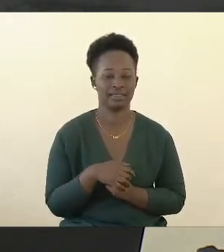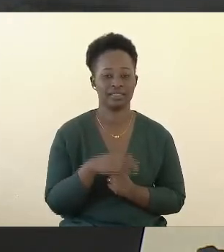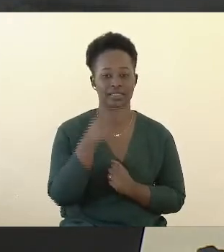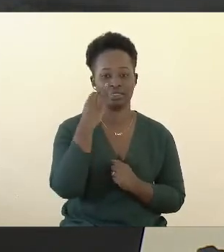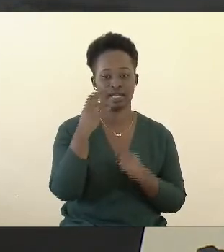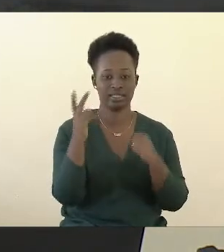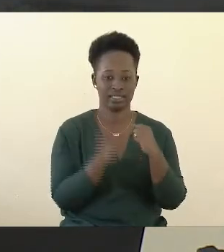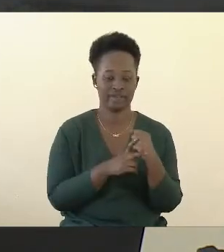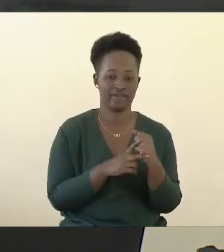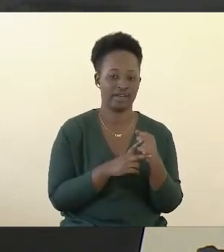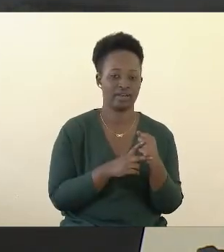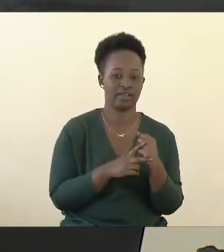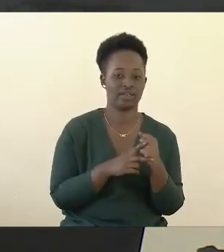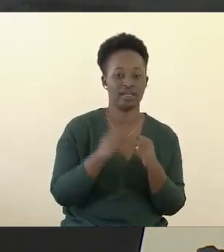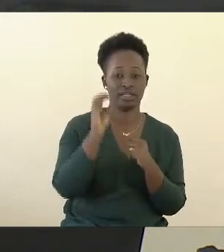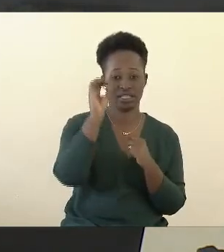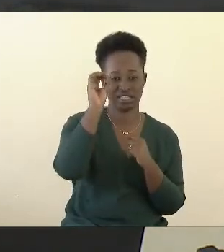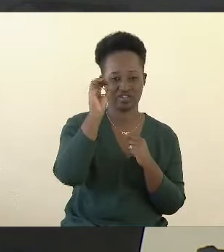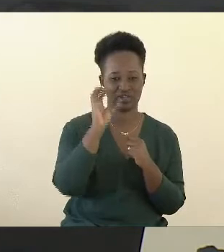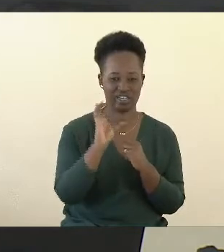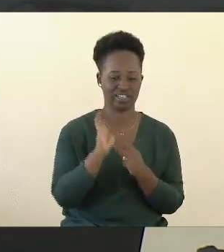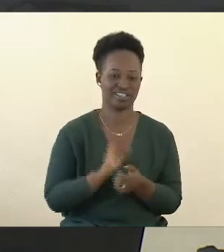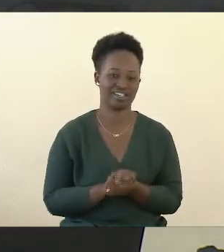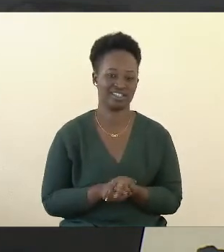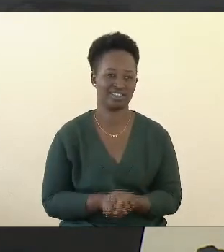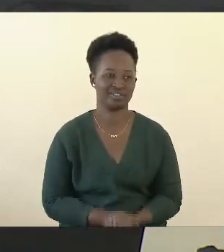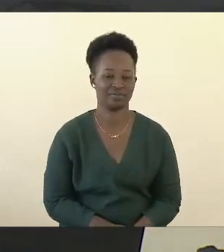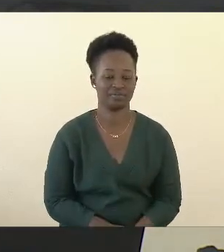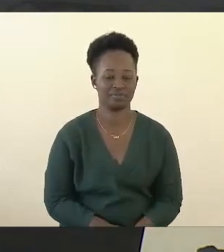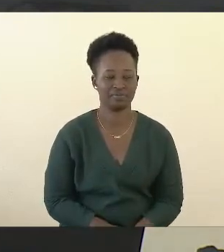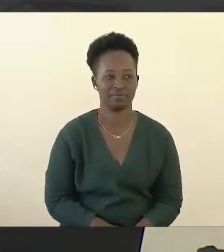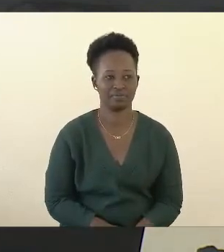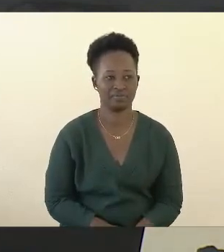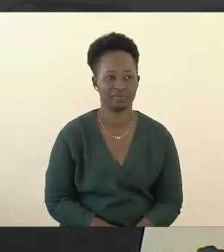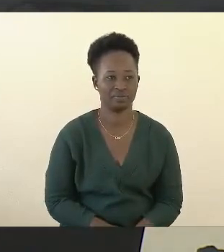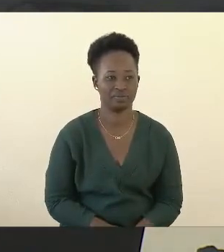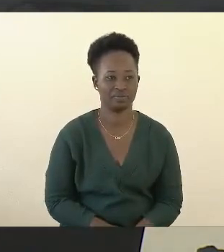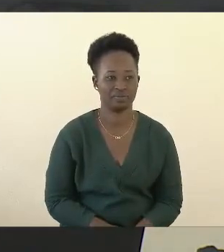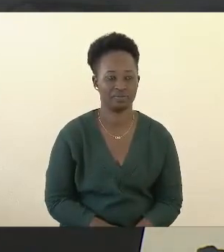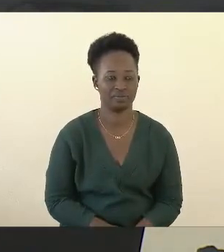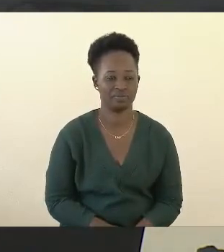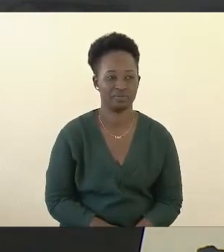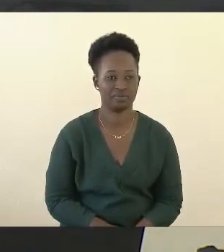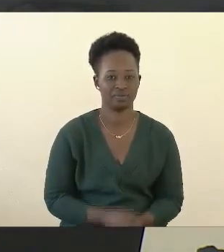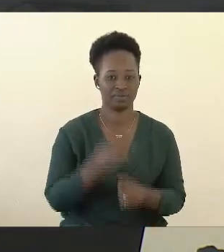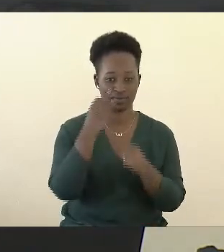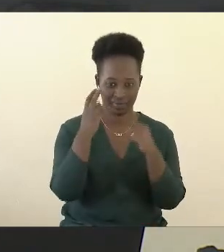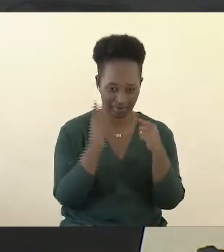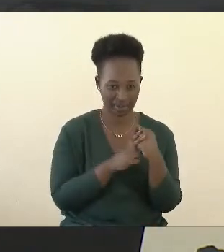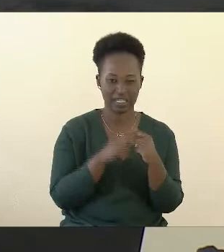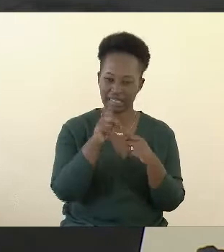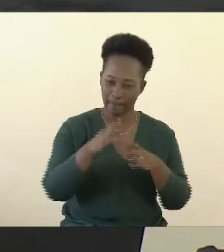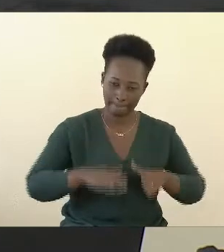37 degrees Celsius. 37 degrees Celsius. 37 degrees Celsius. That is the body